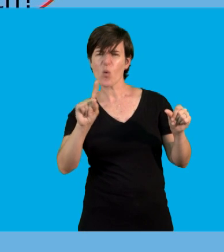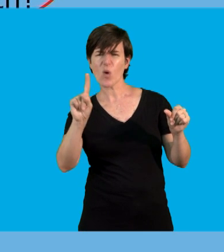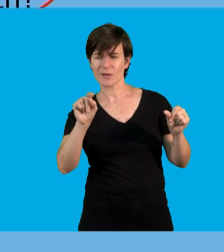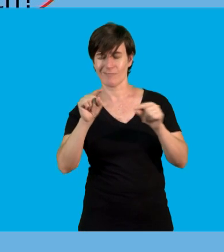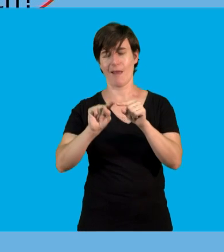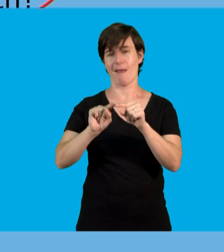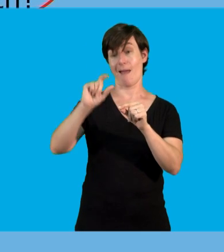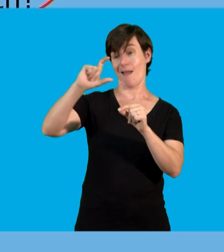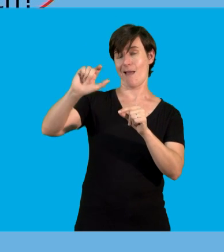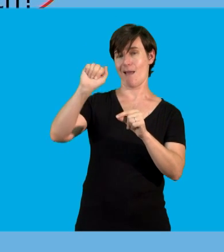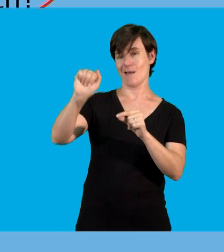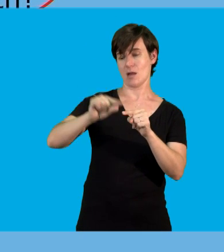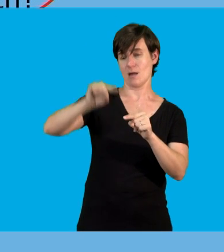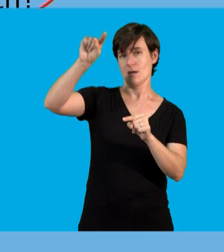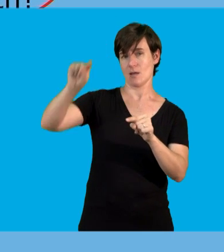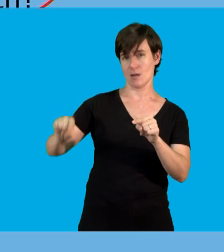in amperes.